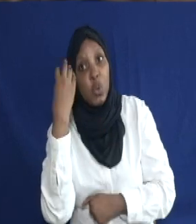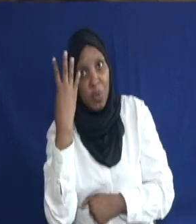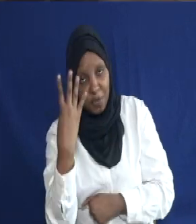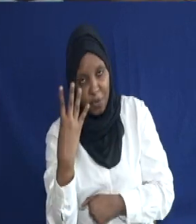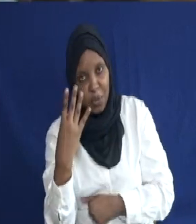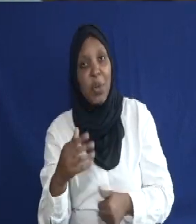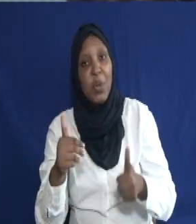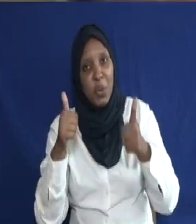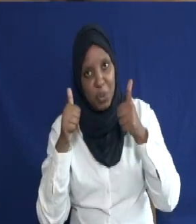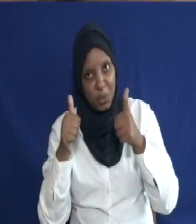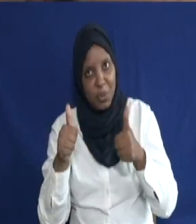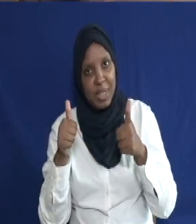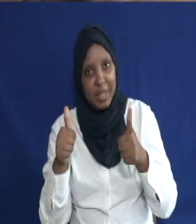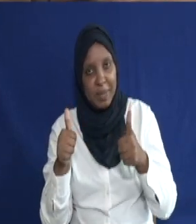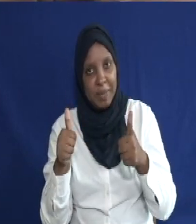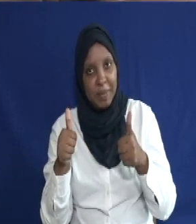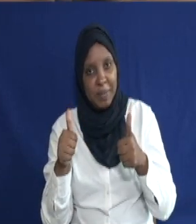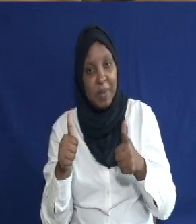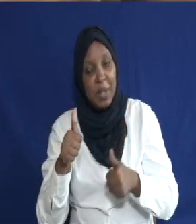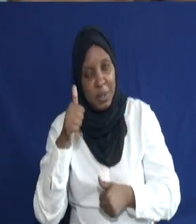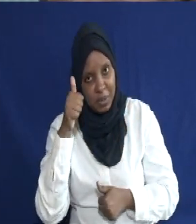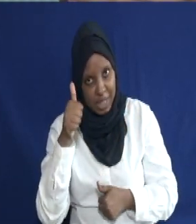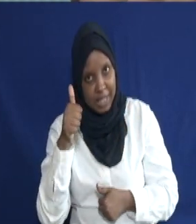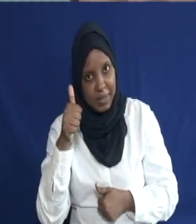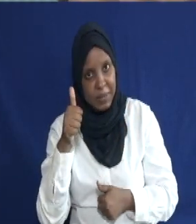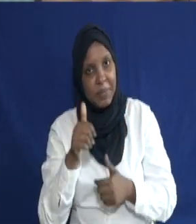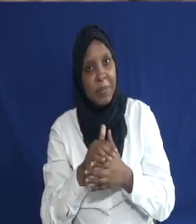4. Very good. Okay.